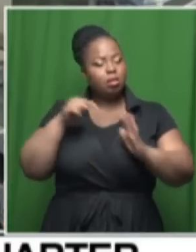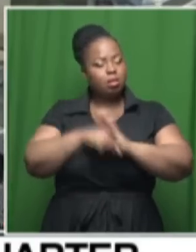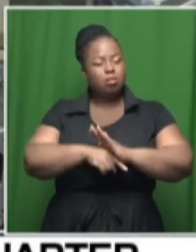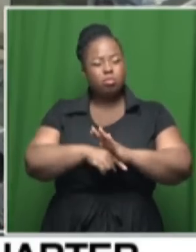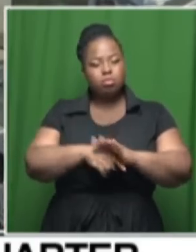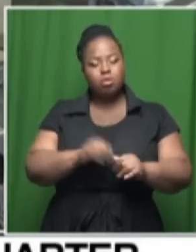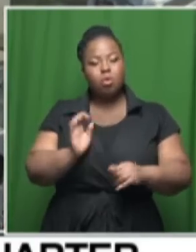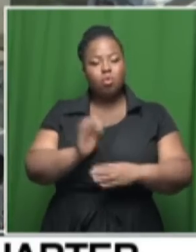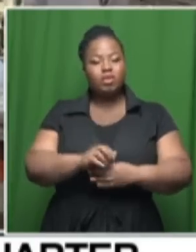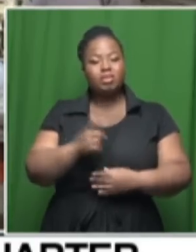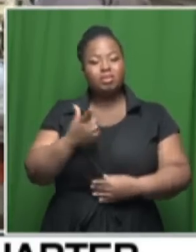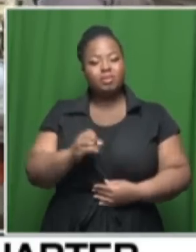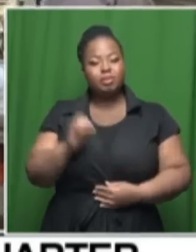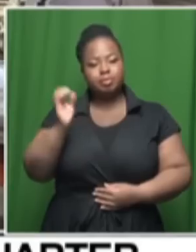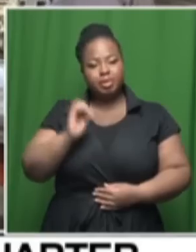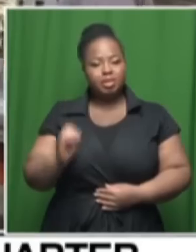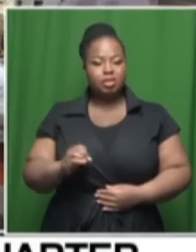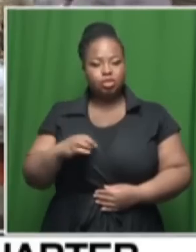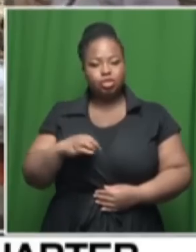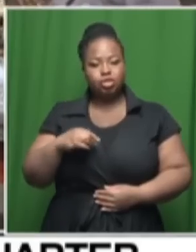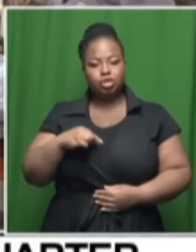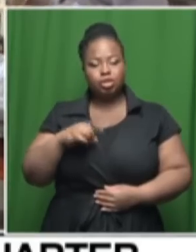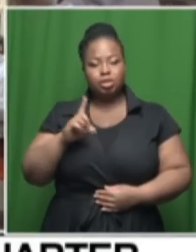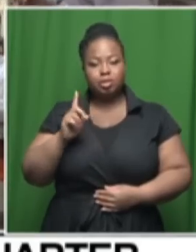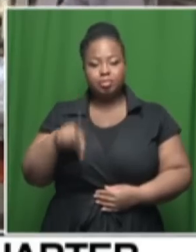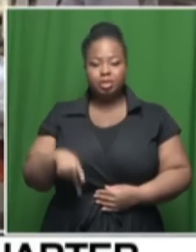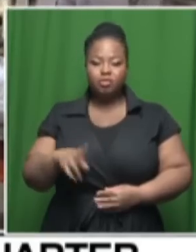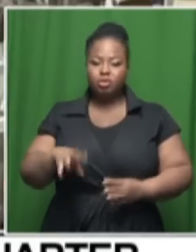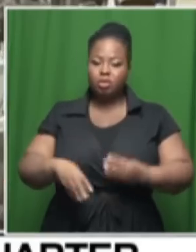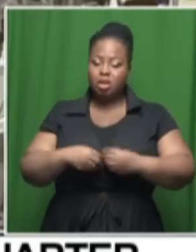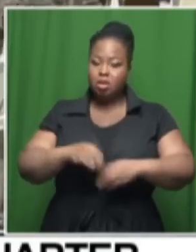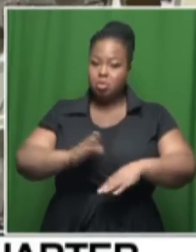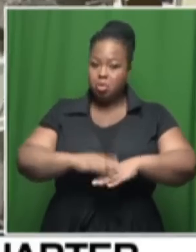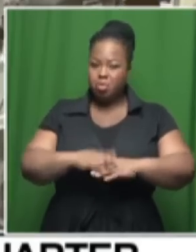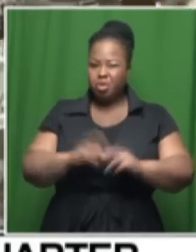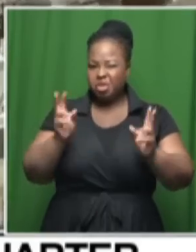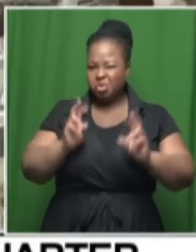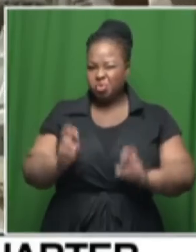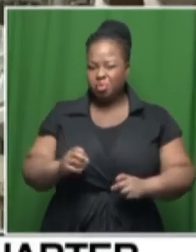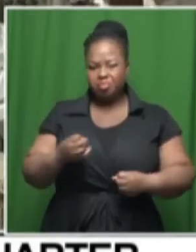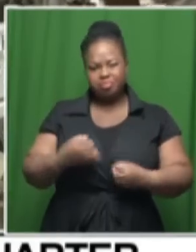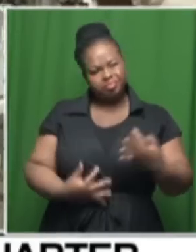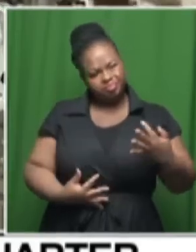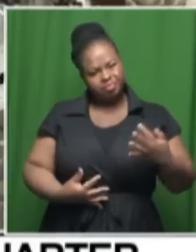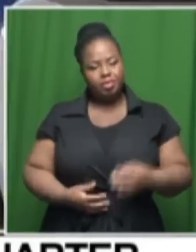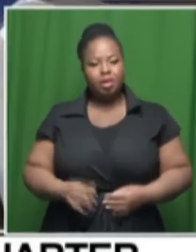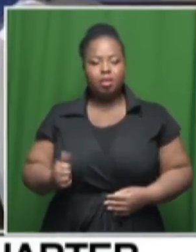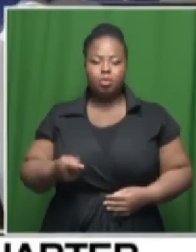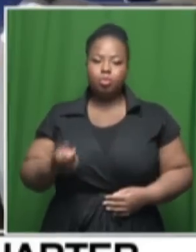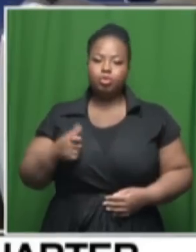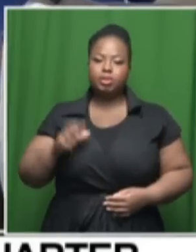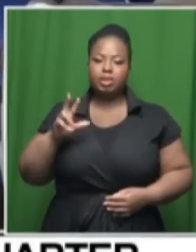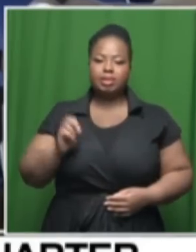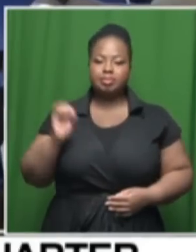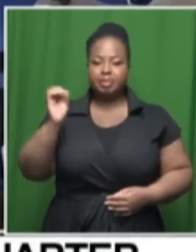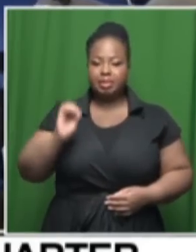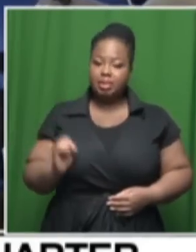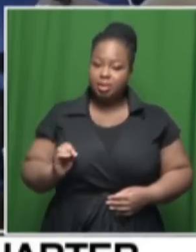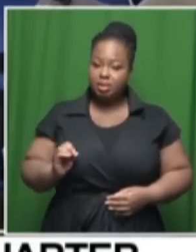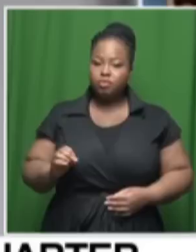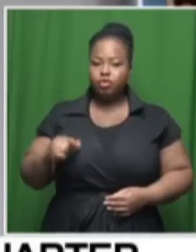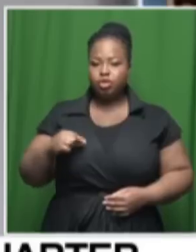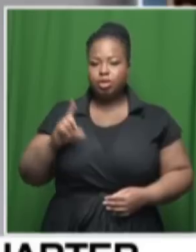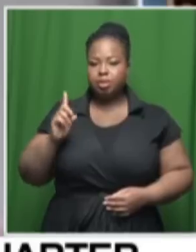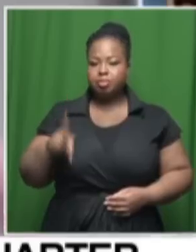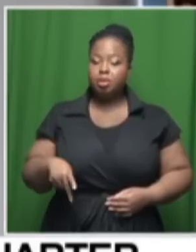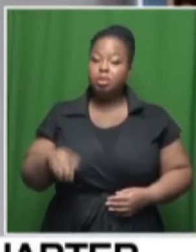excess of 70% of GDP. And if you add other debt like Eskom and so on to that, then it's around about 80% of GDP. And the